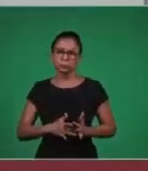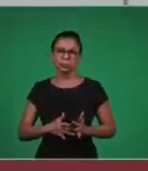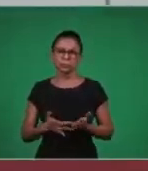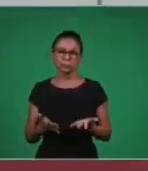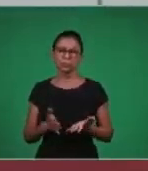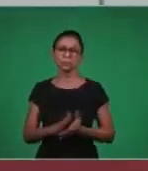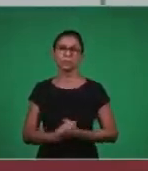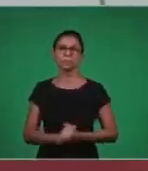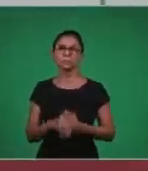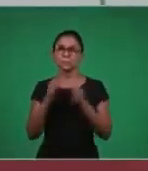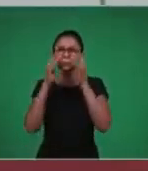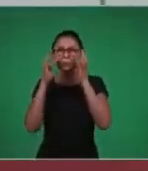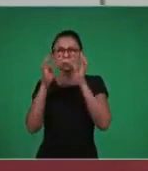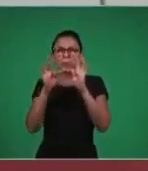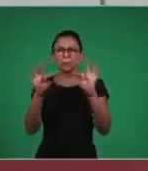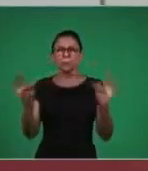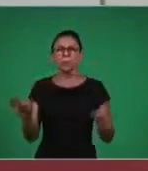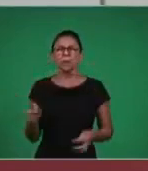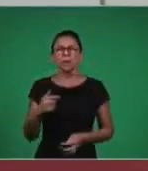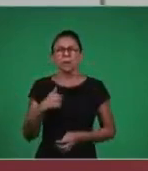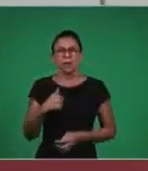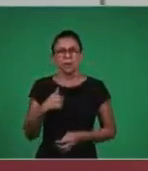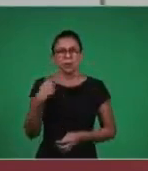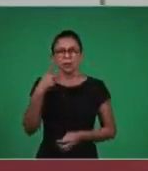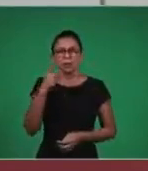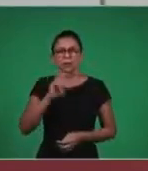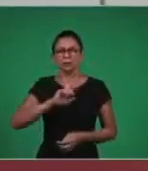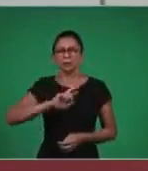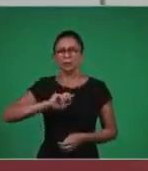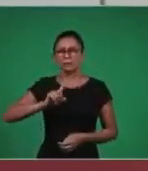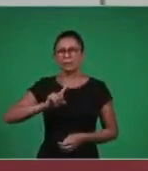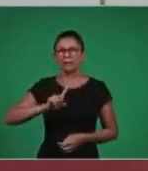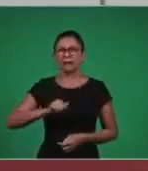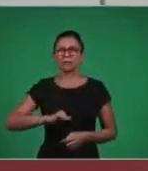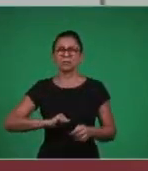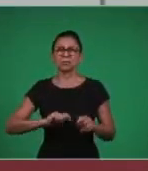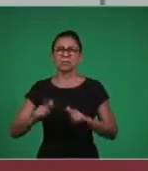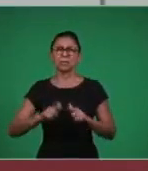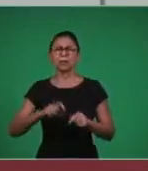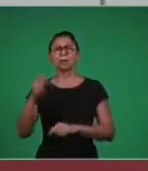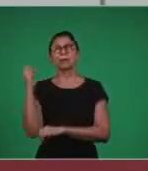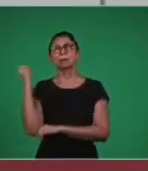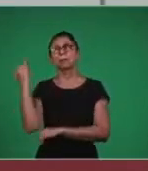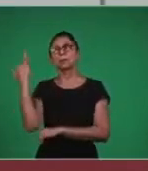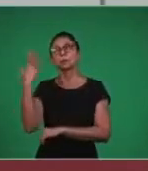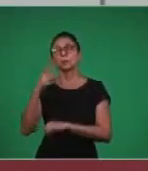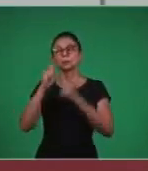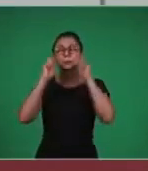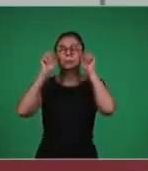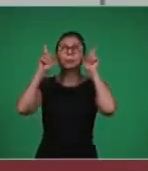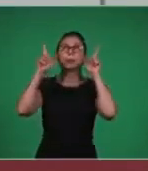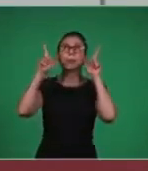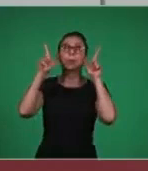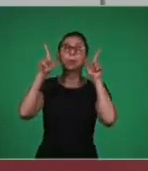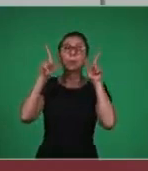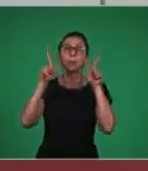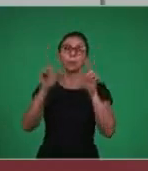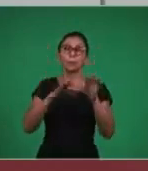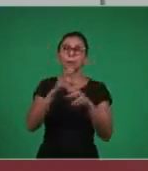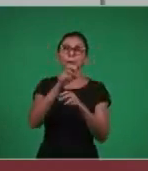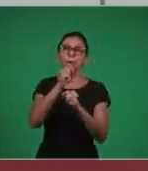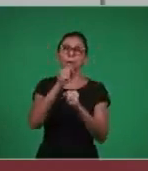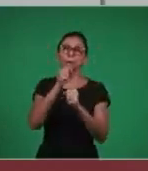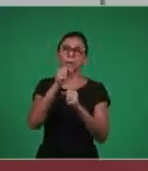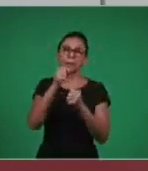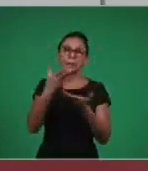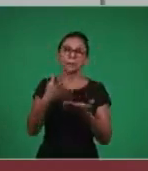gave to us. I'm not speaking about work or making like bottle of milk